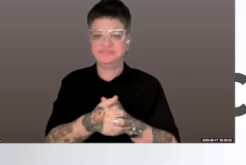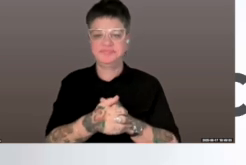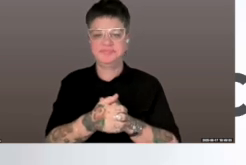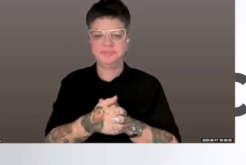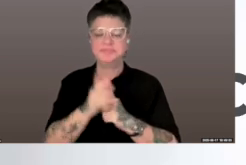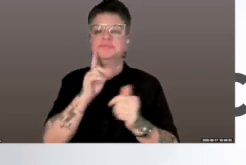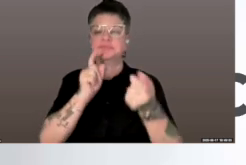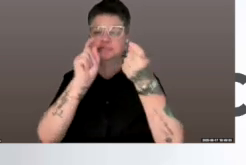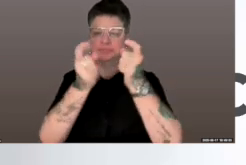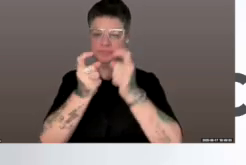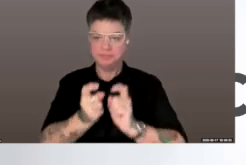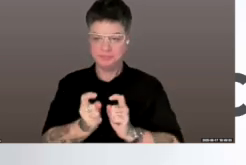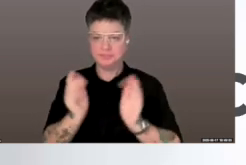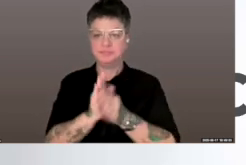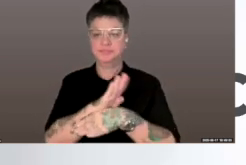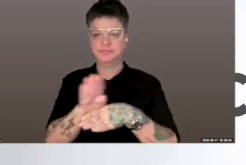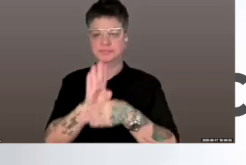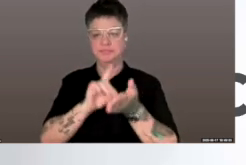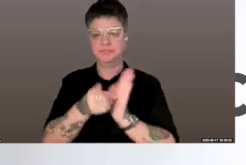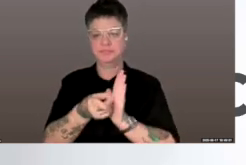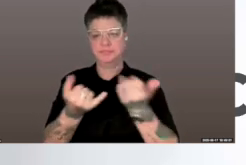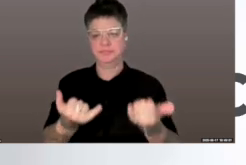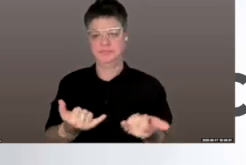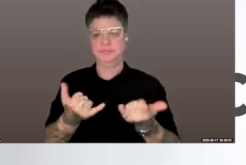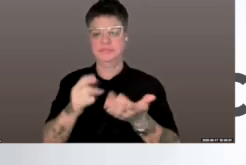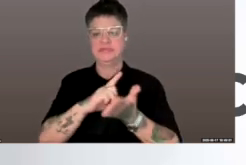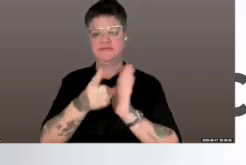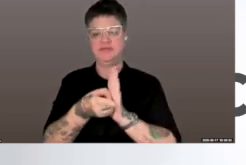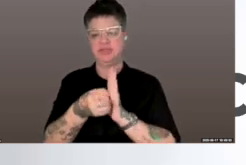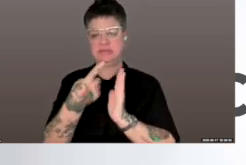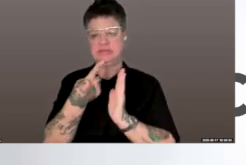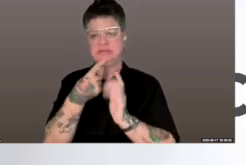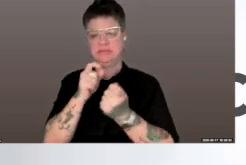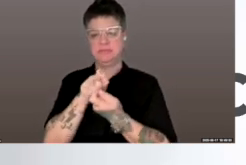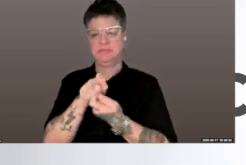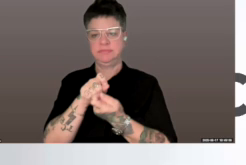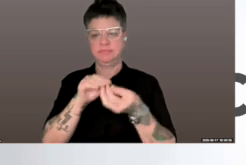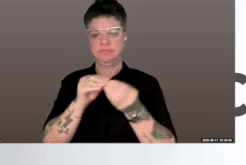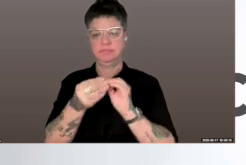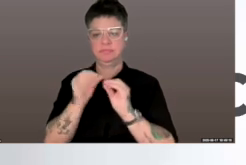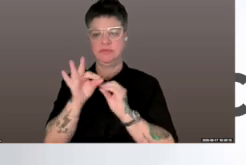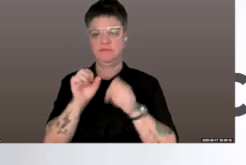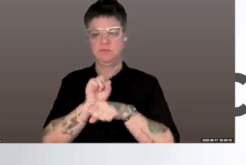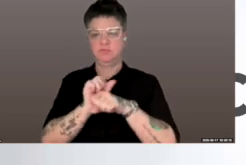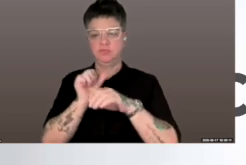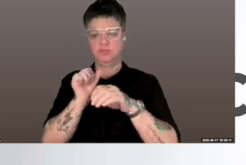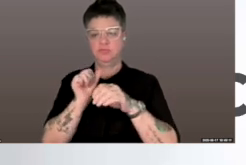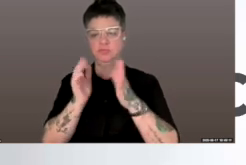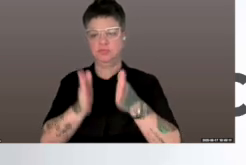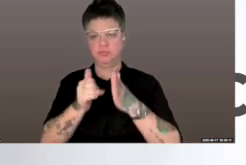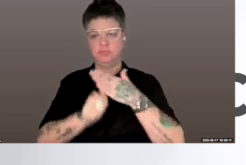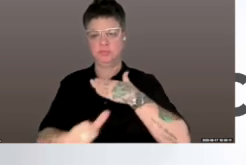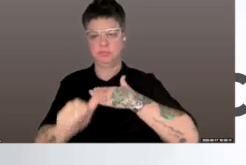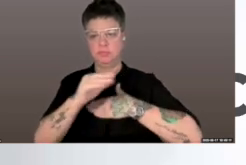purpose early days in the program, but no longer do. And we are going to modify the small business